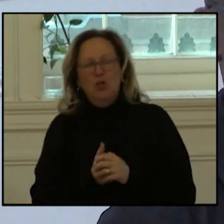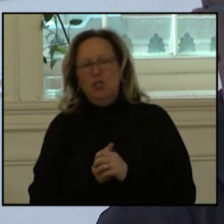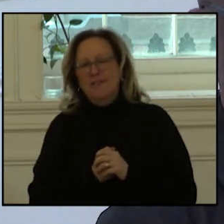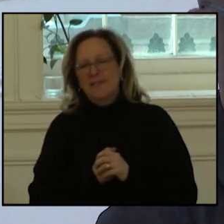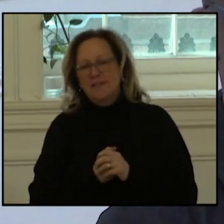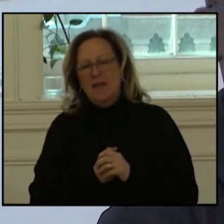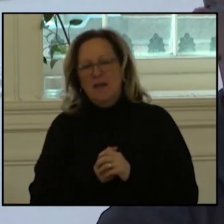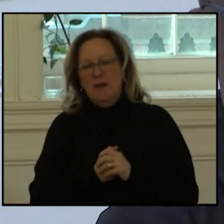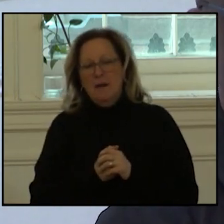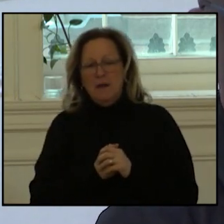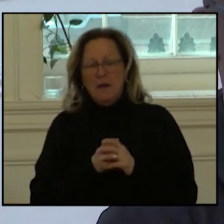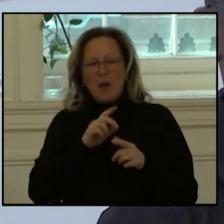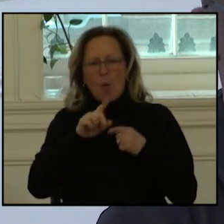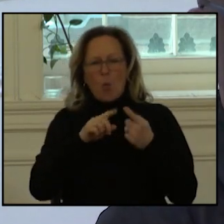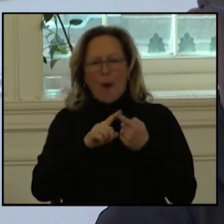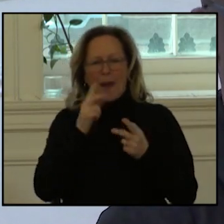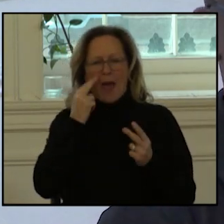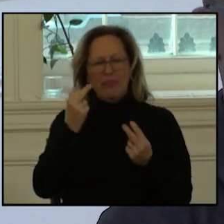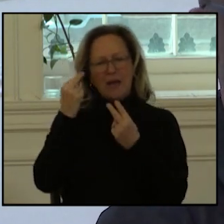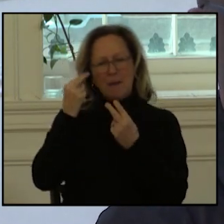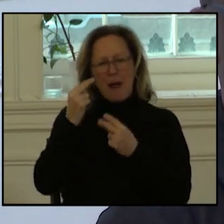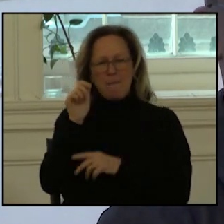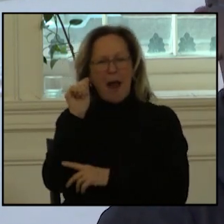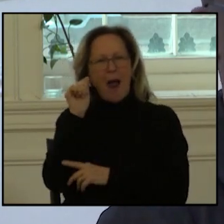When I think about my aunt, you know, and